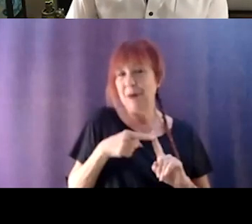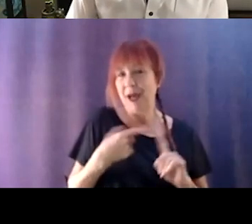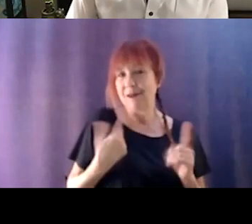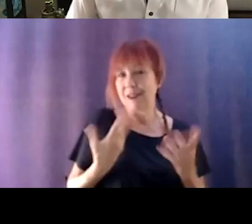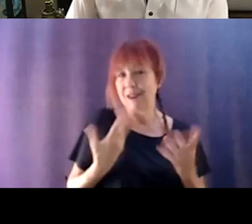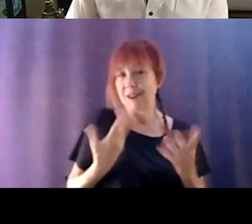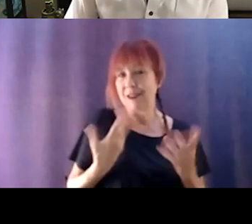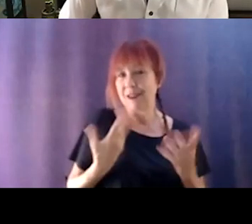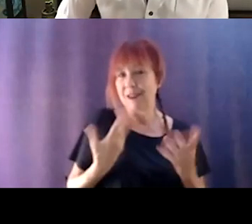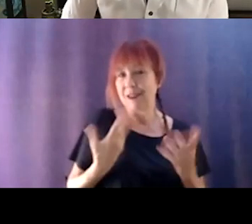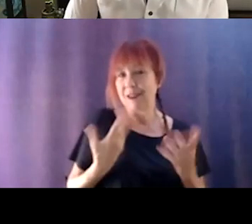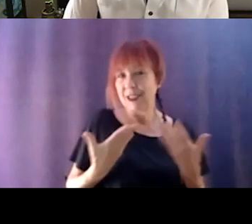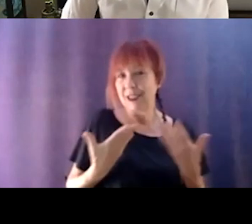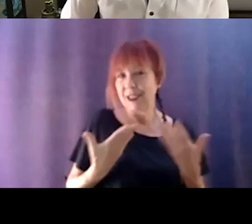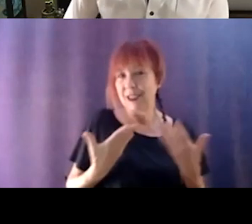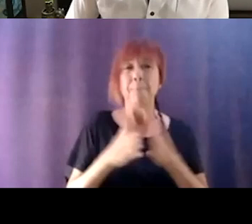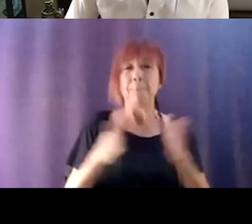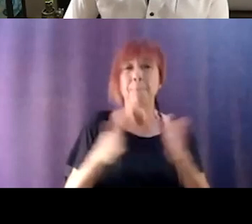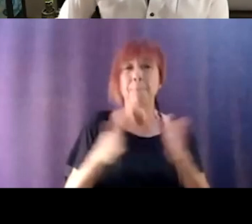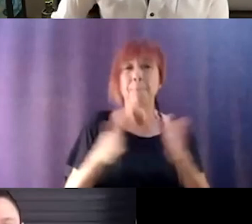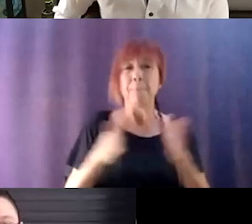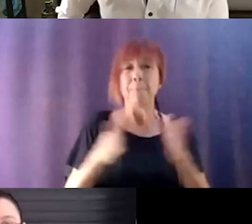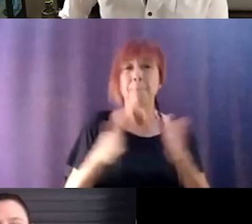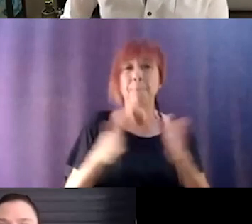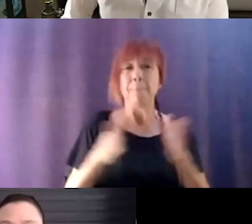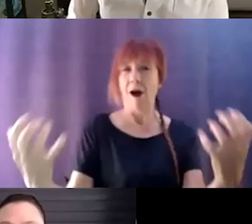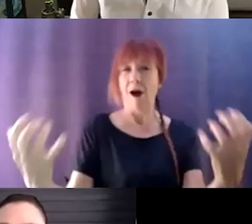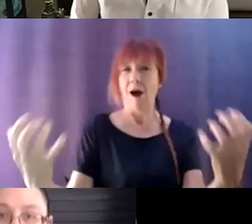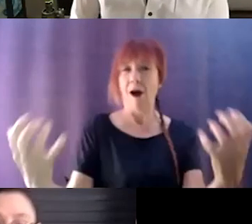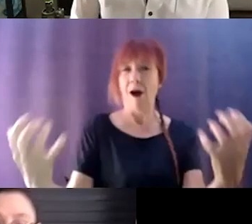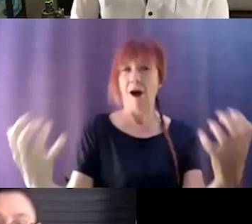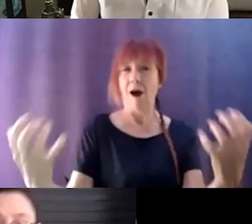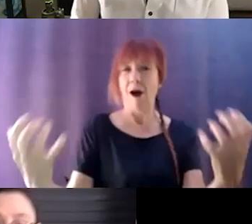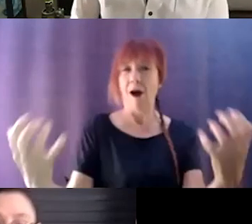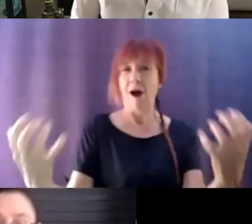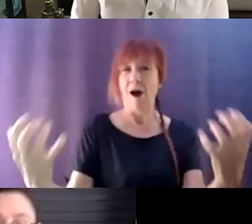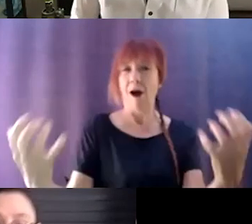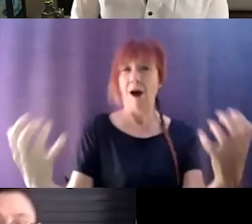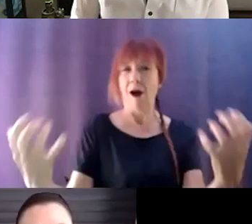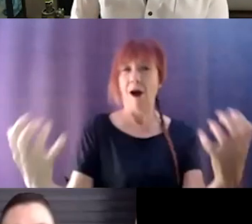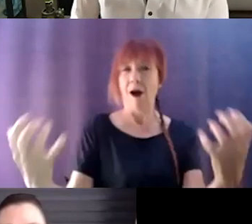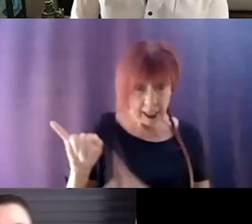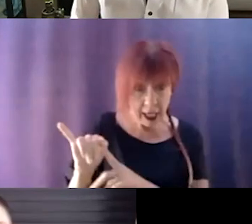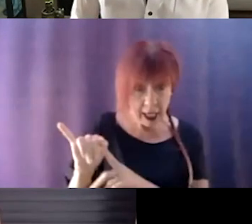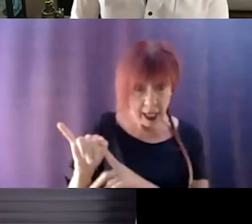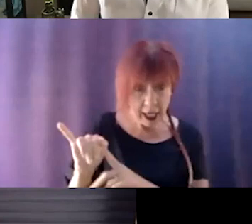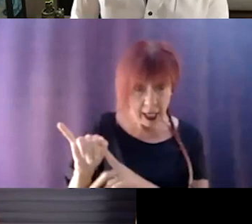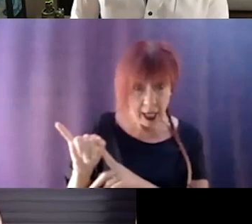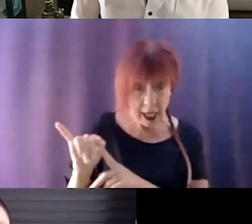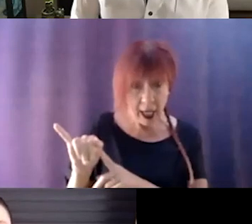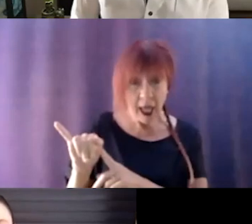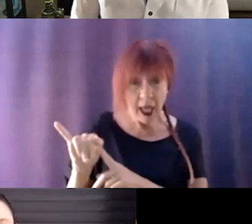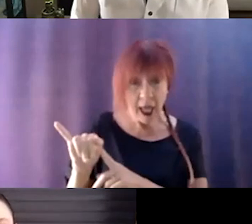with a bigger audience. And like said Shivani, these people, they are friends. And when I do